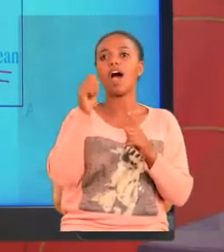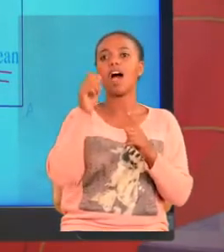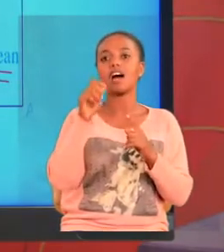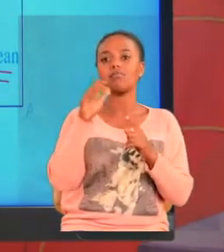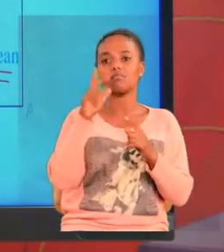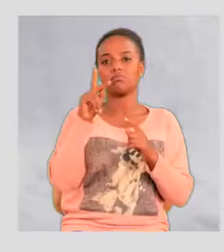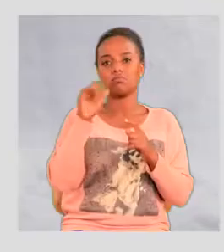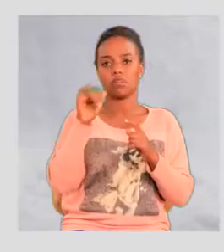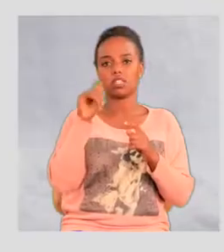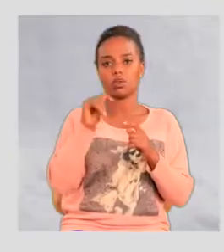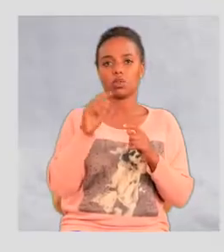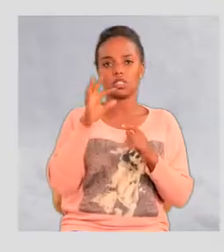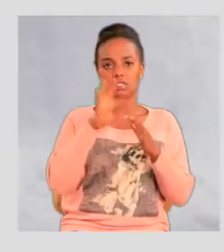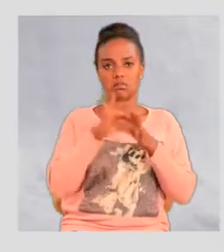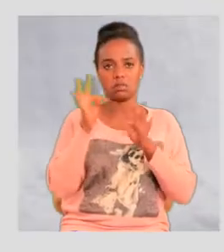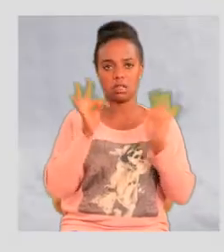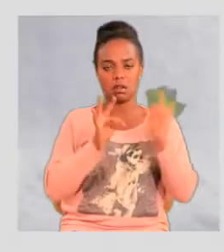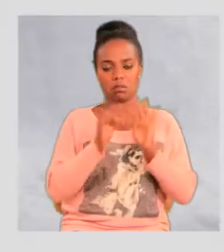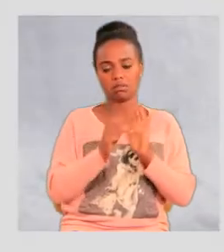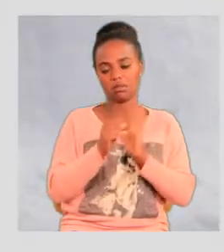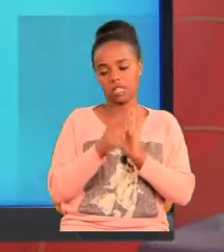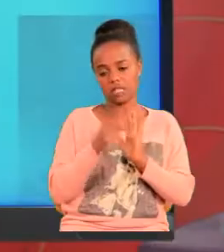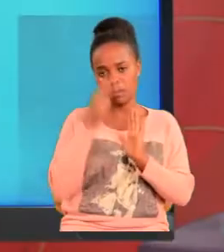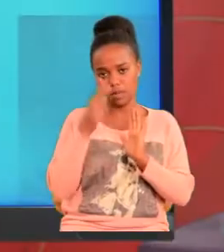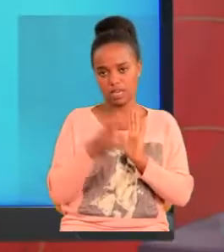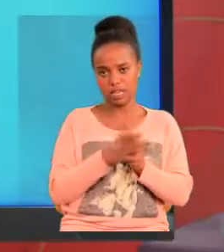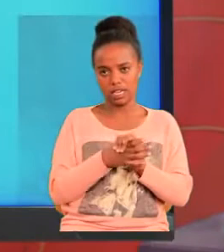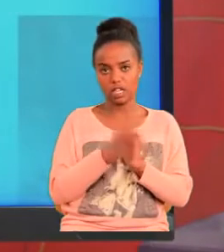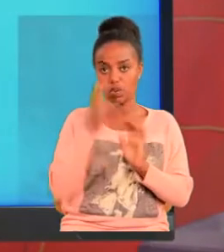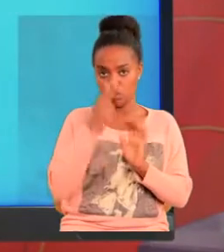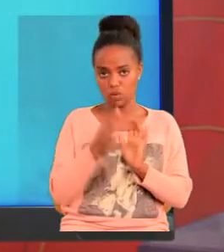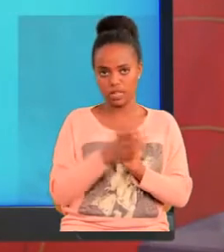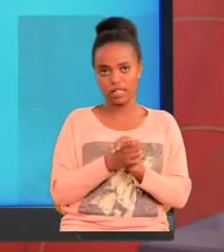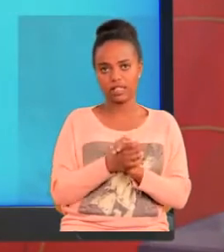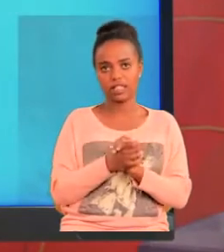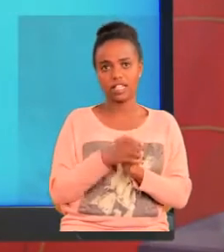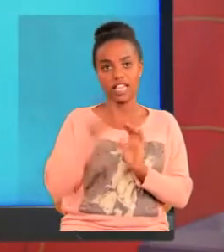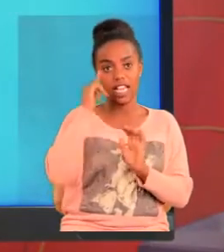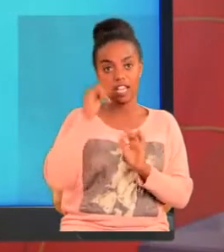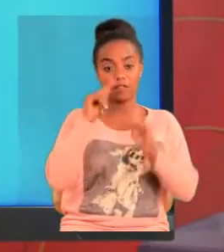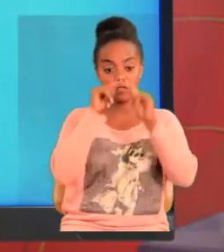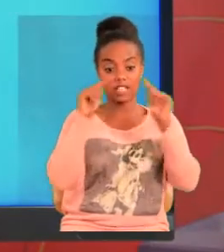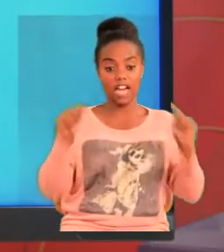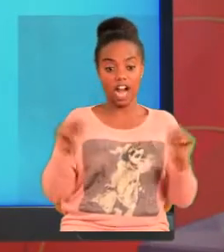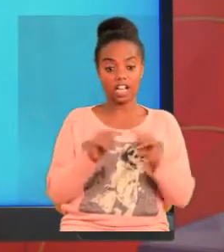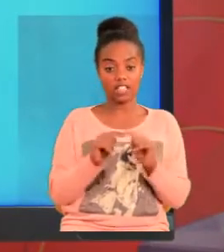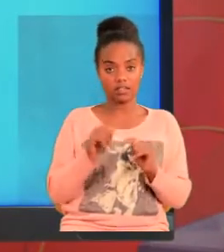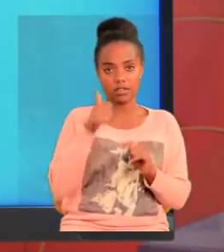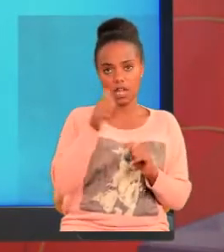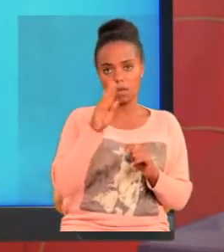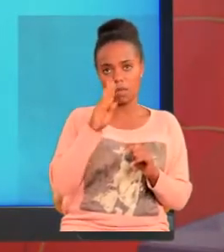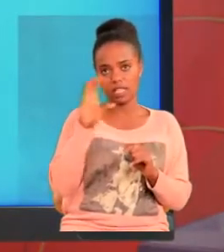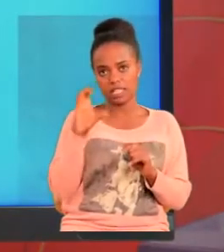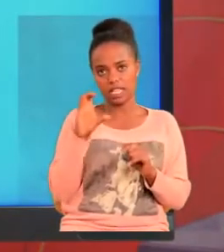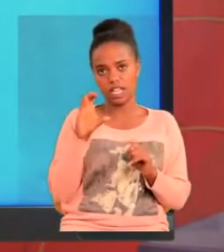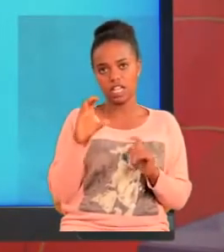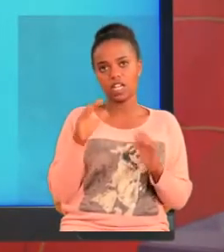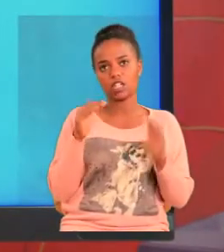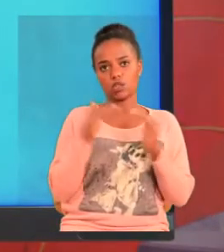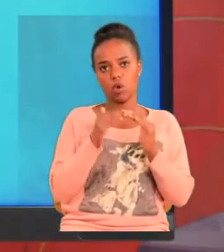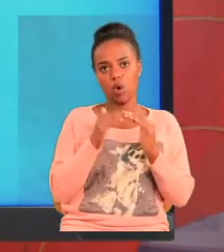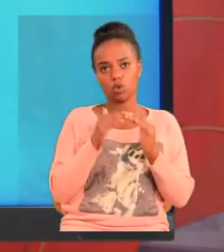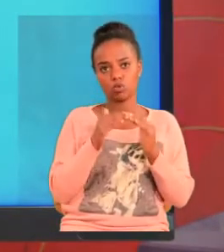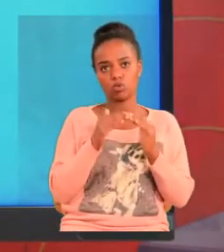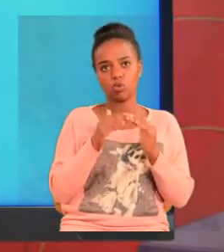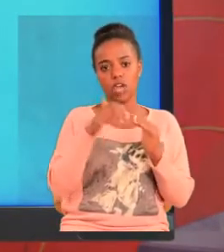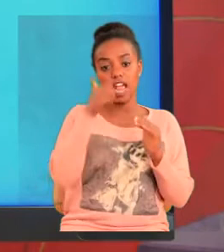let's continue. Let's see example. Look this one. If triangle ABC is given with